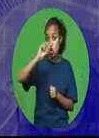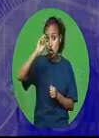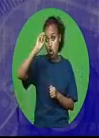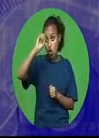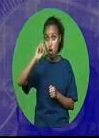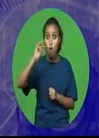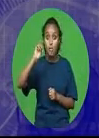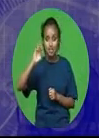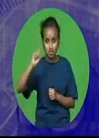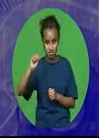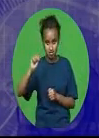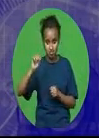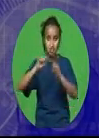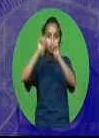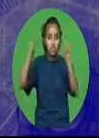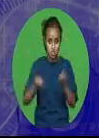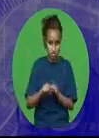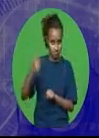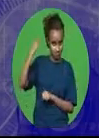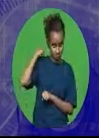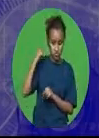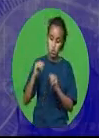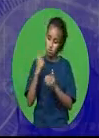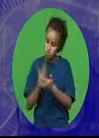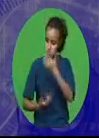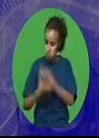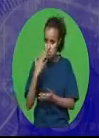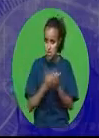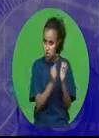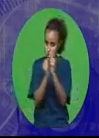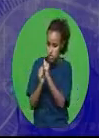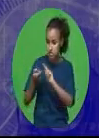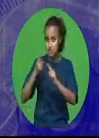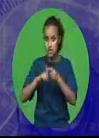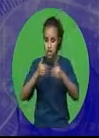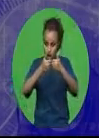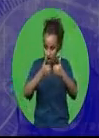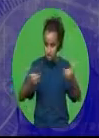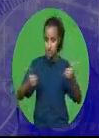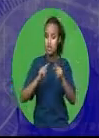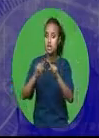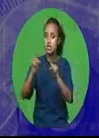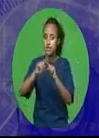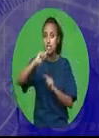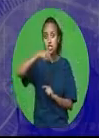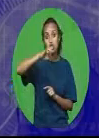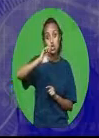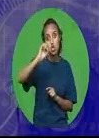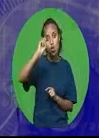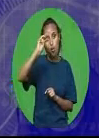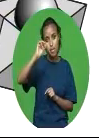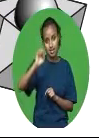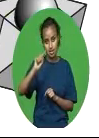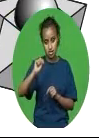are given on the screen. Discuss with your friend and identify the different geometric shape of the